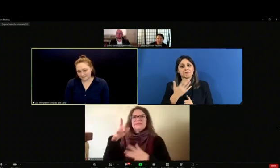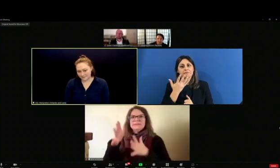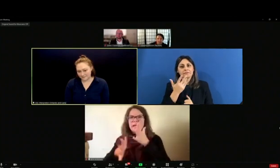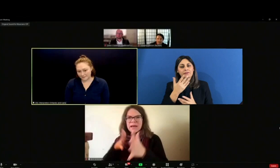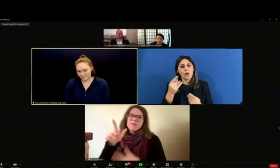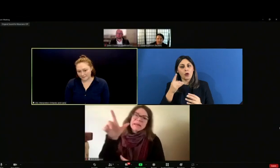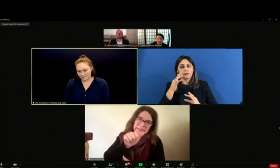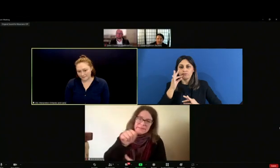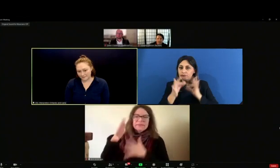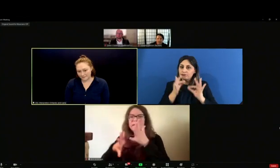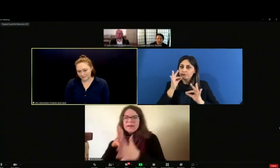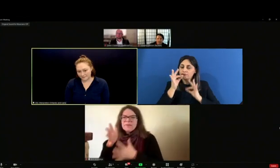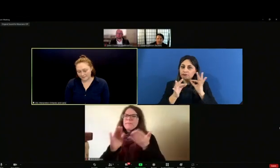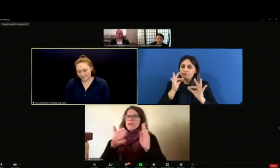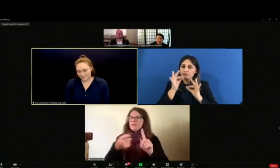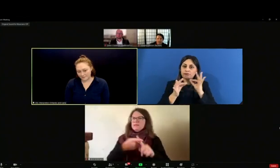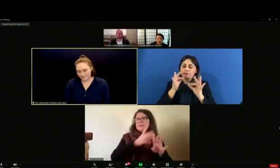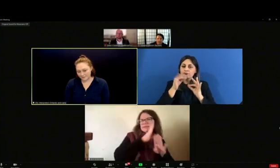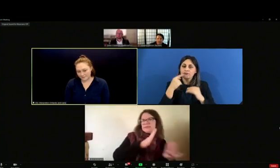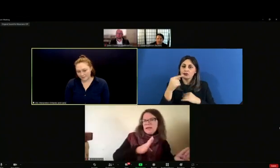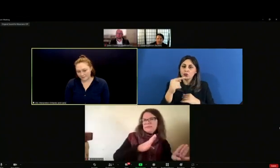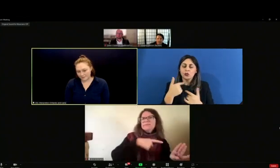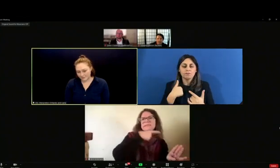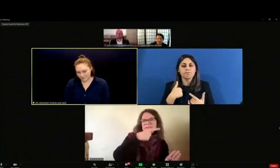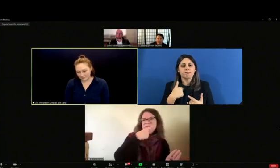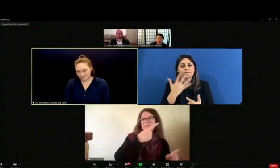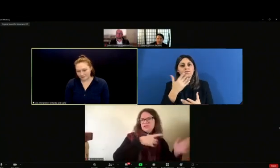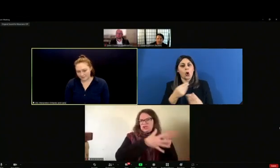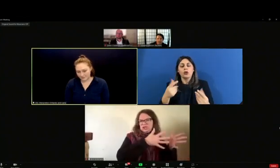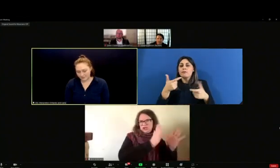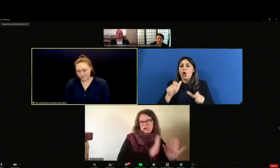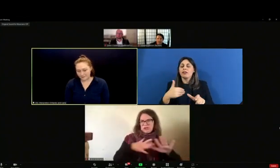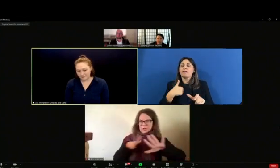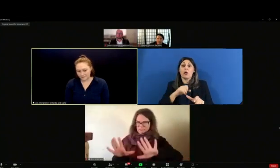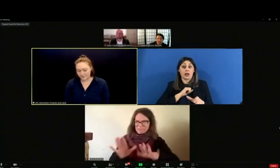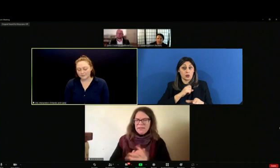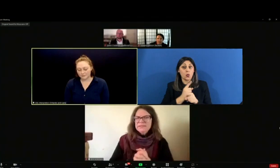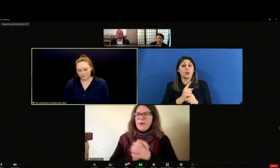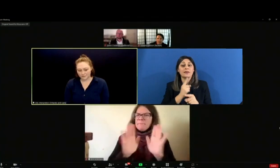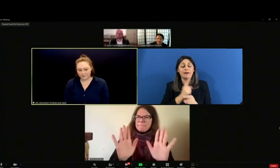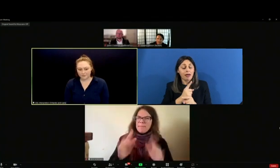for us. I think in your study, when we're looking at lease and the silent gestures,